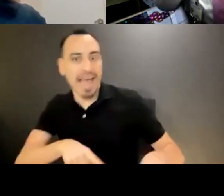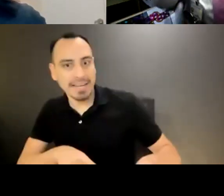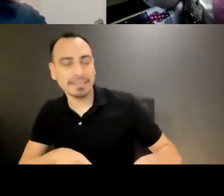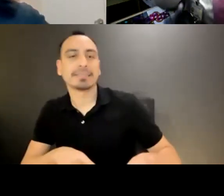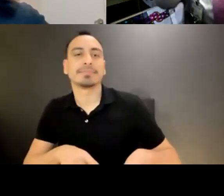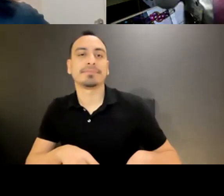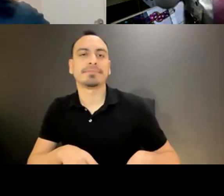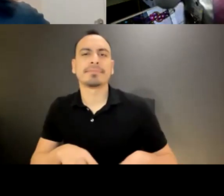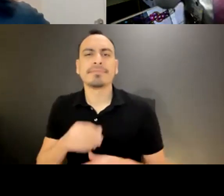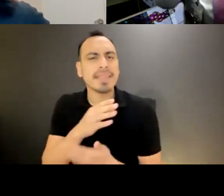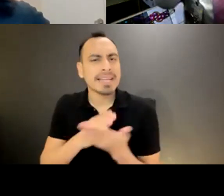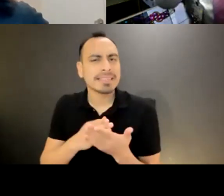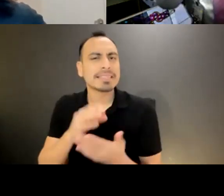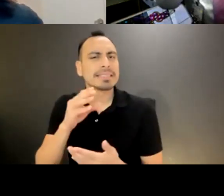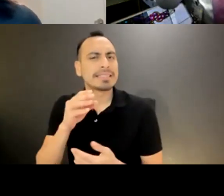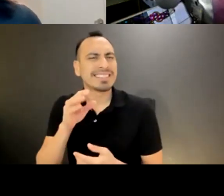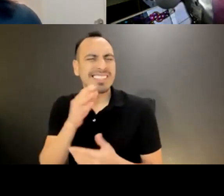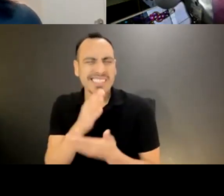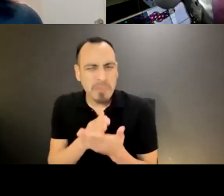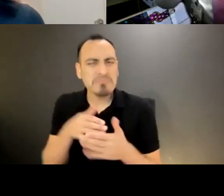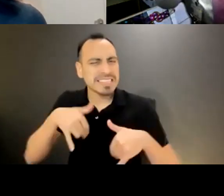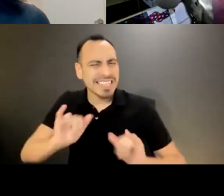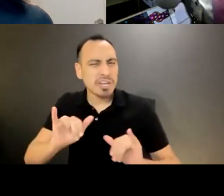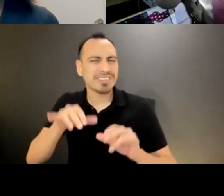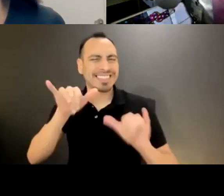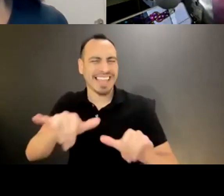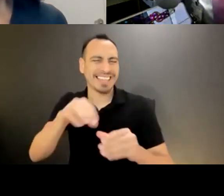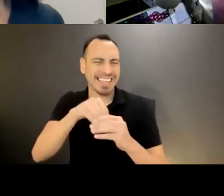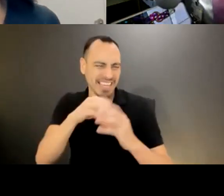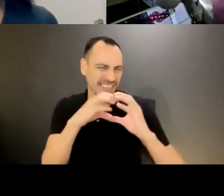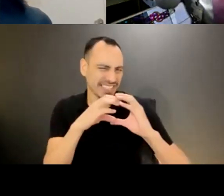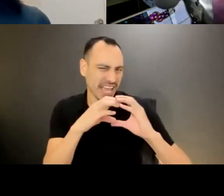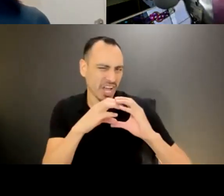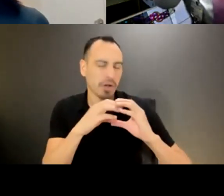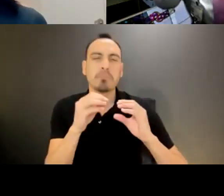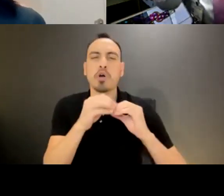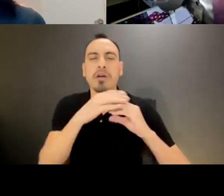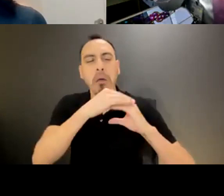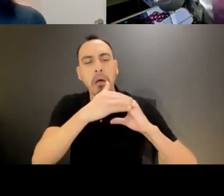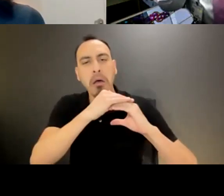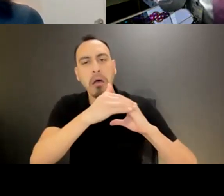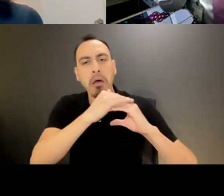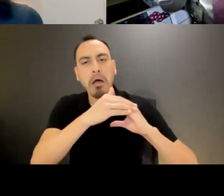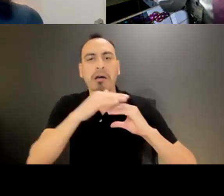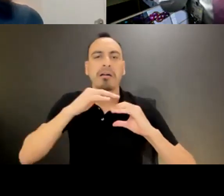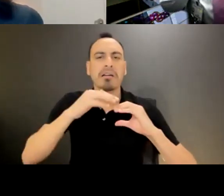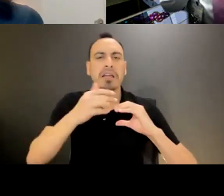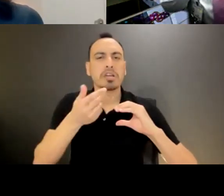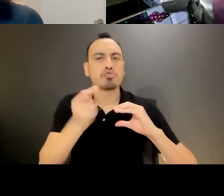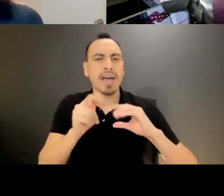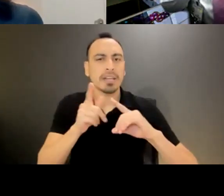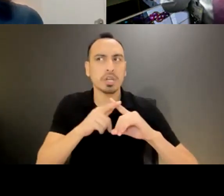then some of it actually stays in the cell and is sort of sitting on the surface of the cell to try to generate that